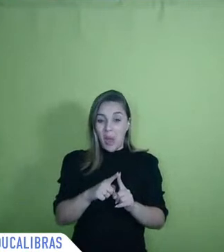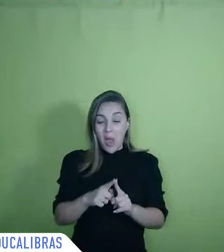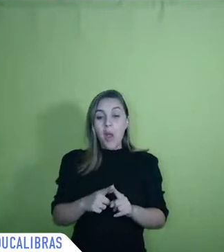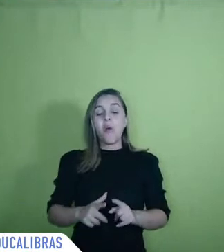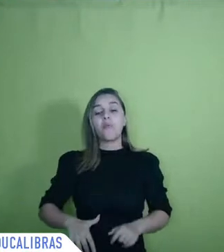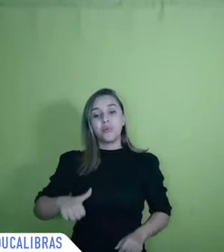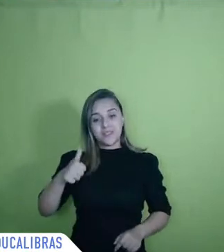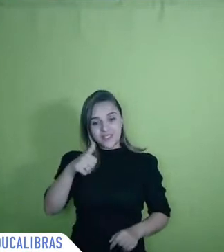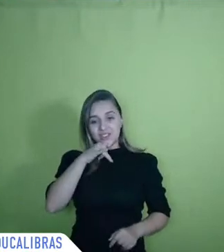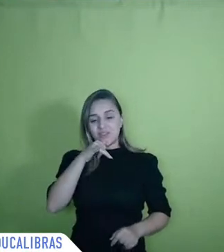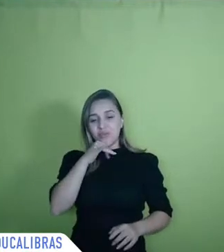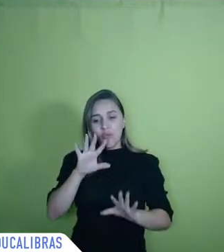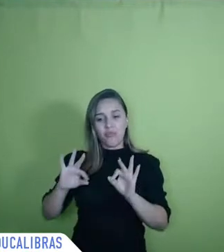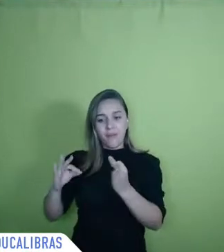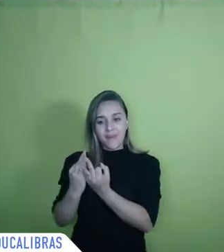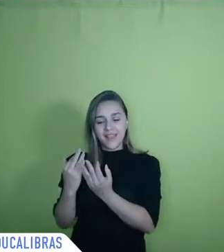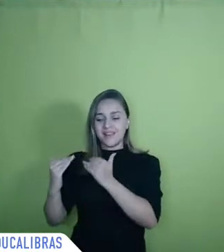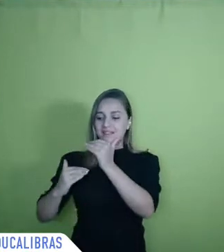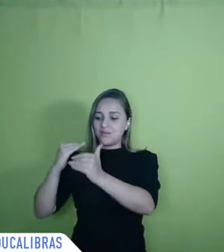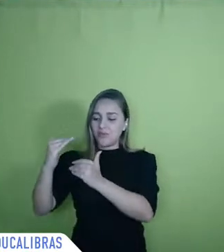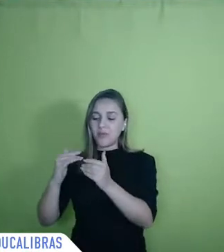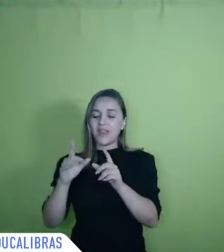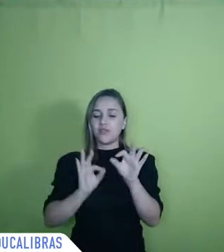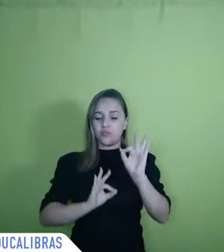of development that can be